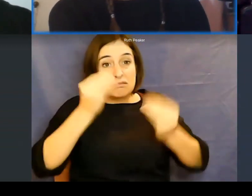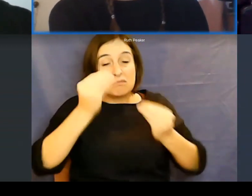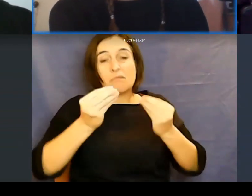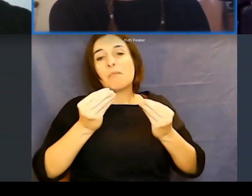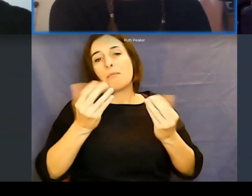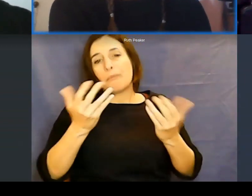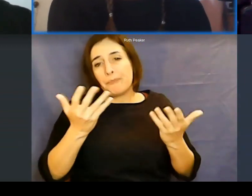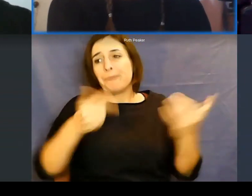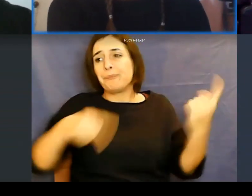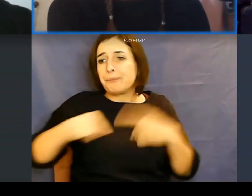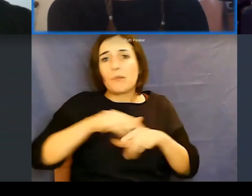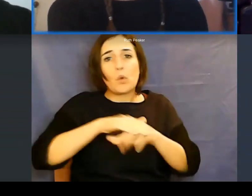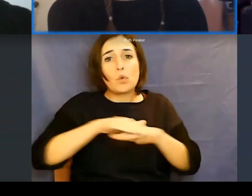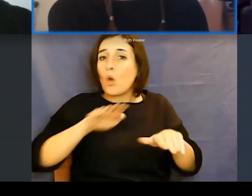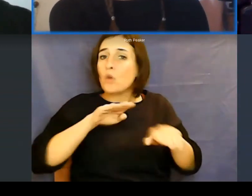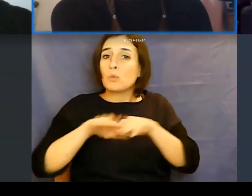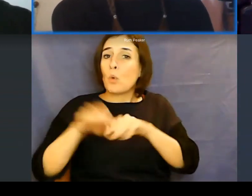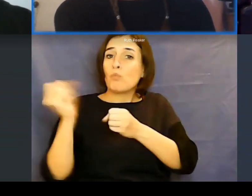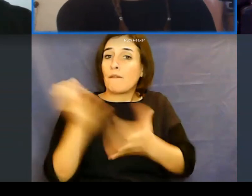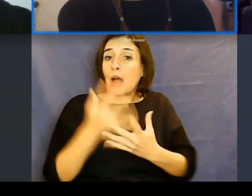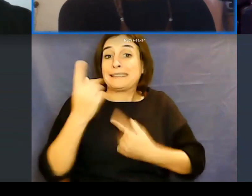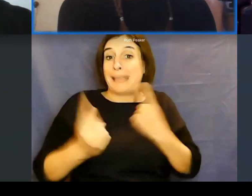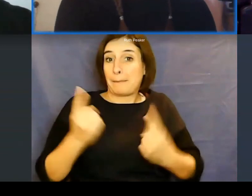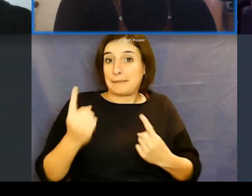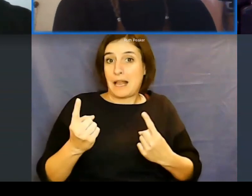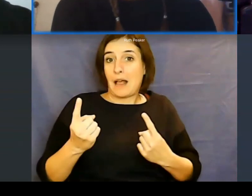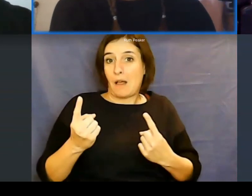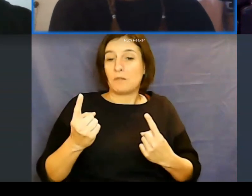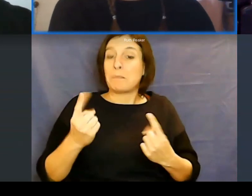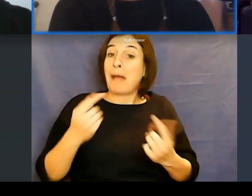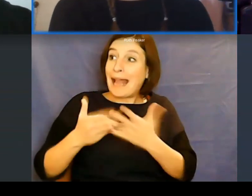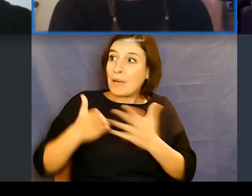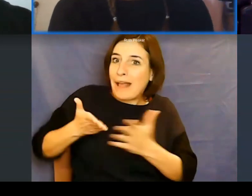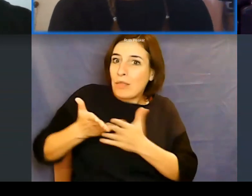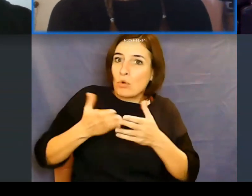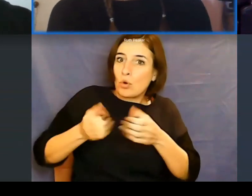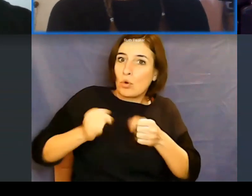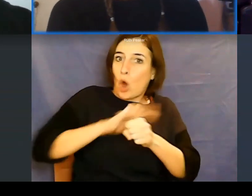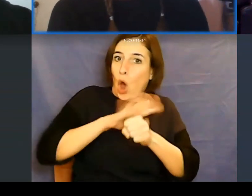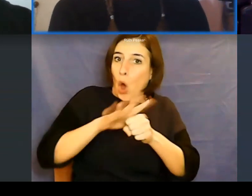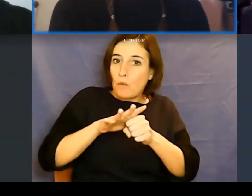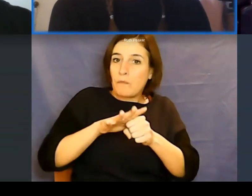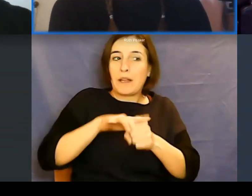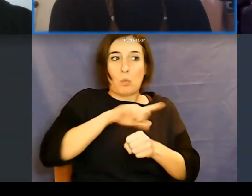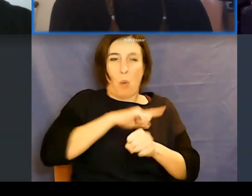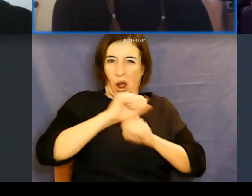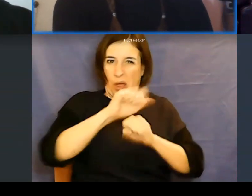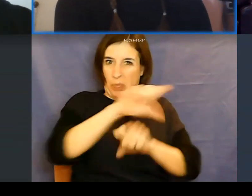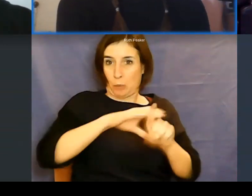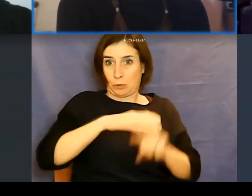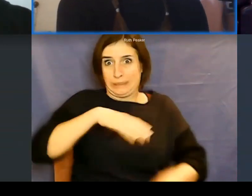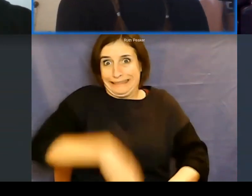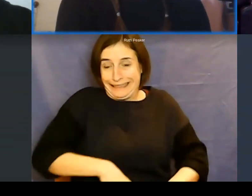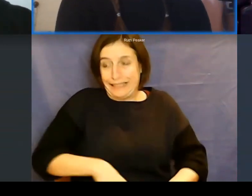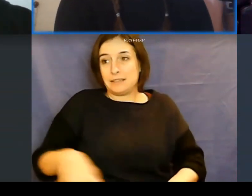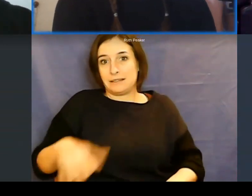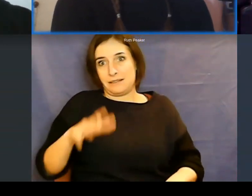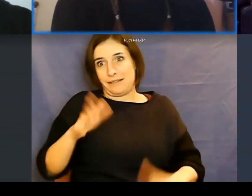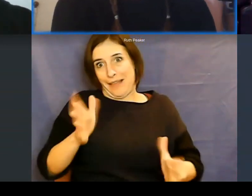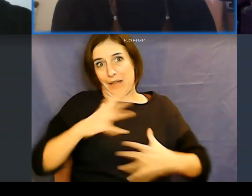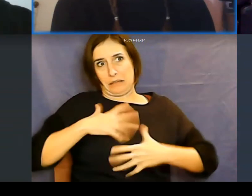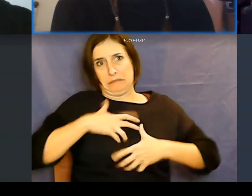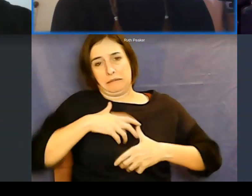of them have actually had to diversify over this time, just for the need of the community. They've kind of become, I mean, if they weren't already,